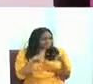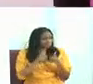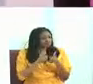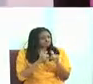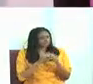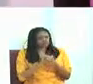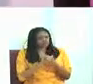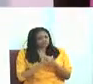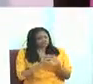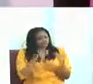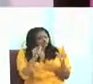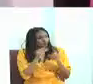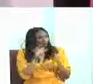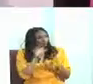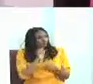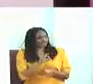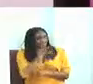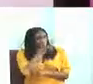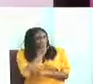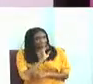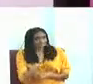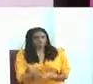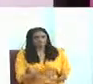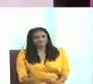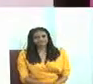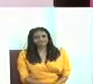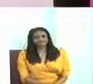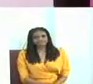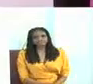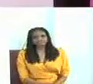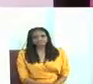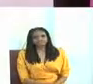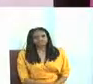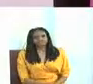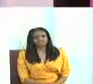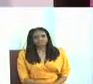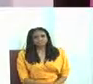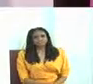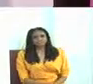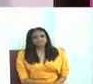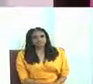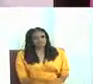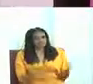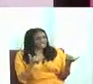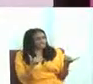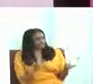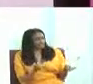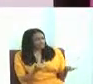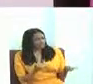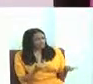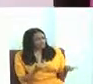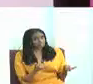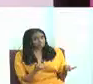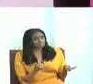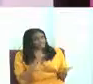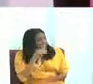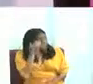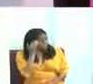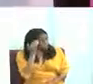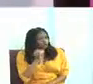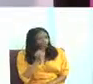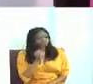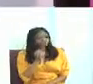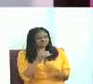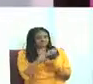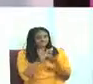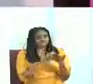word of God be not blasphemed. Okay. Now, I know some of y'all